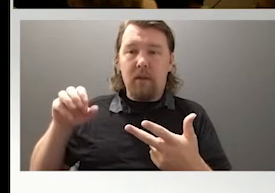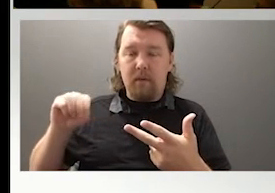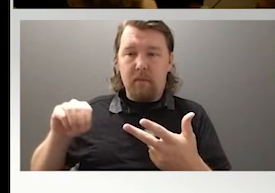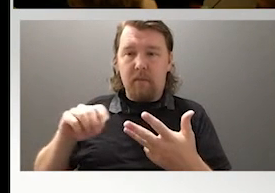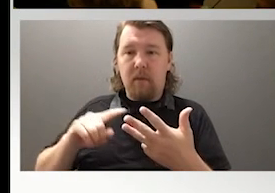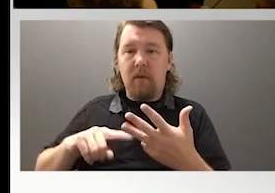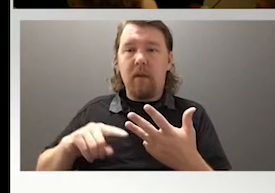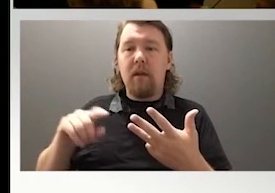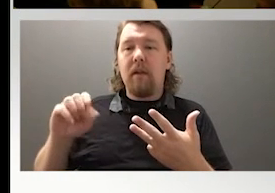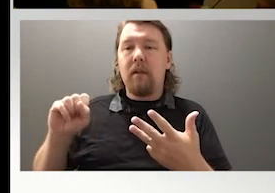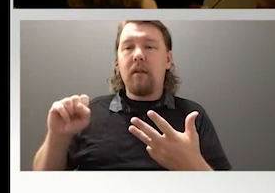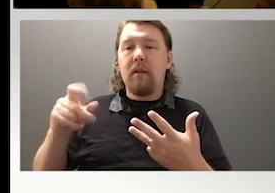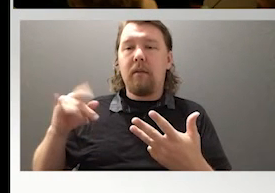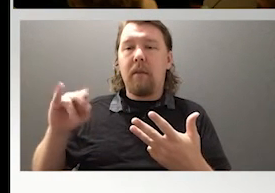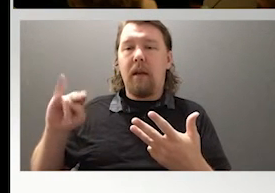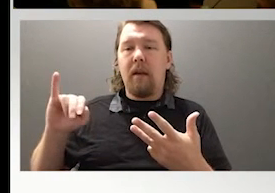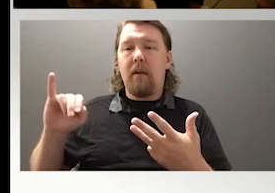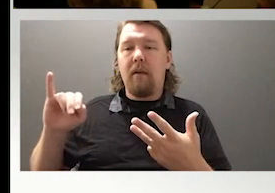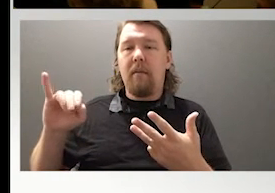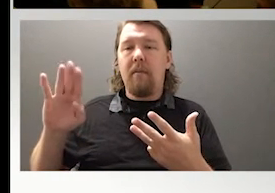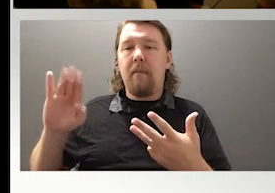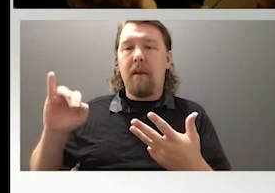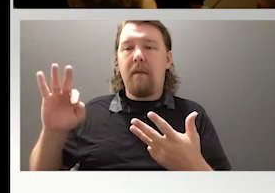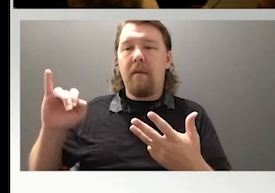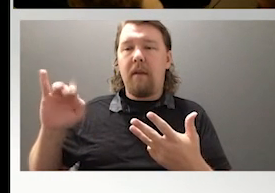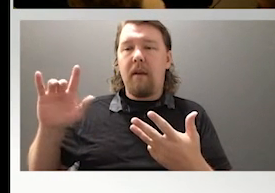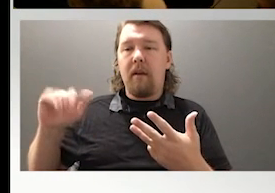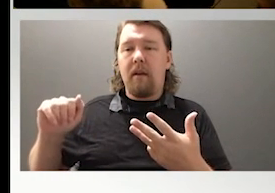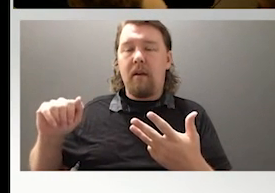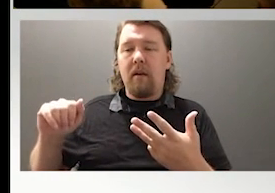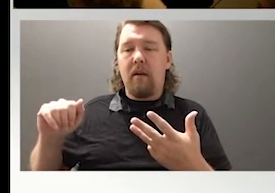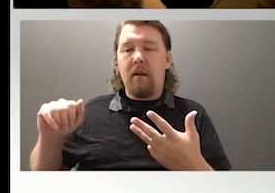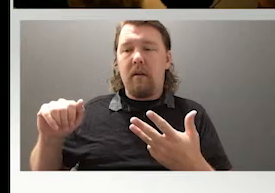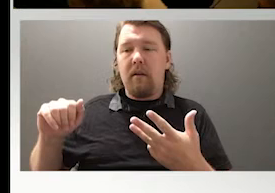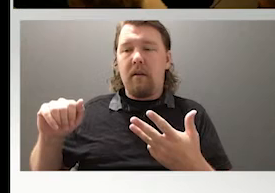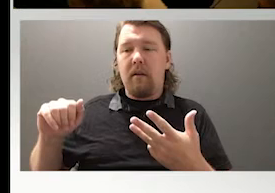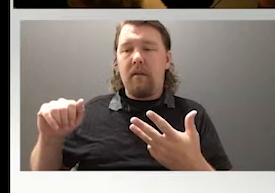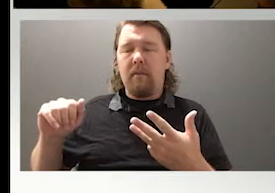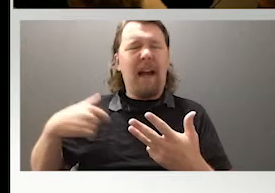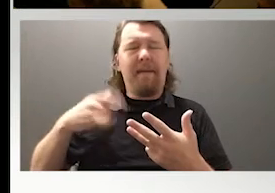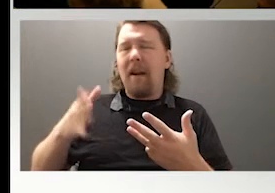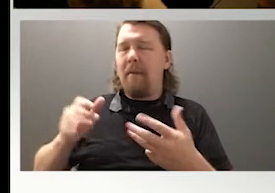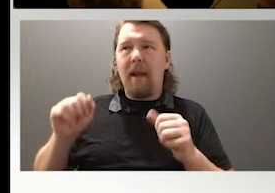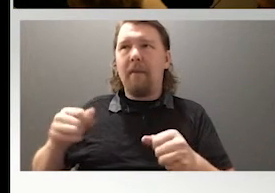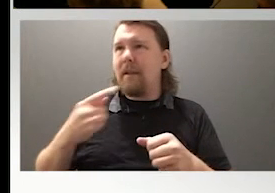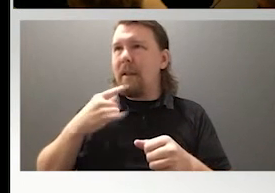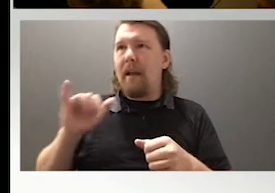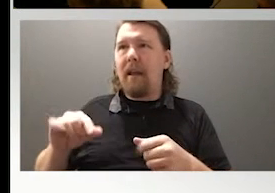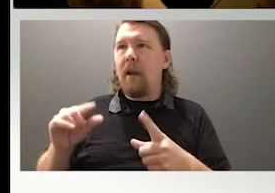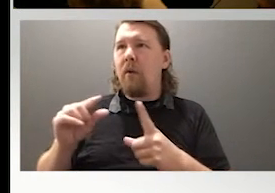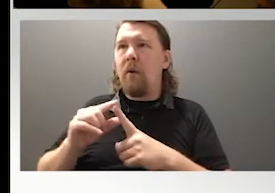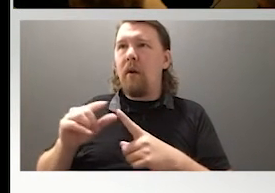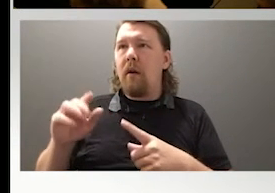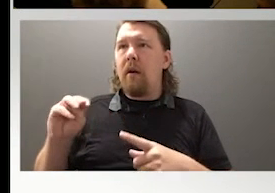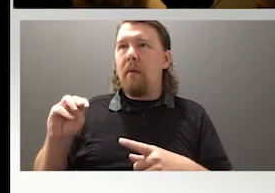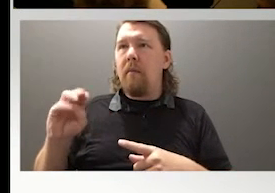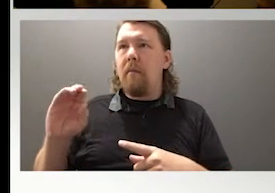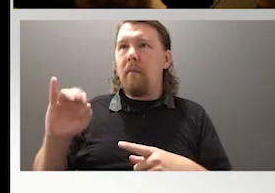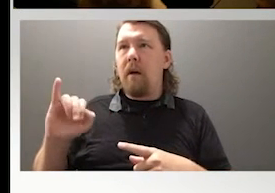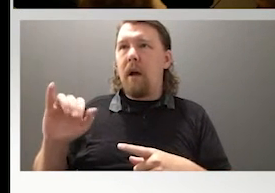cystica, or, and I've never been able to say that word, but something like myelomeningocele.